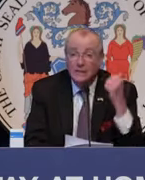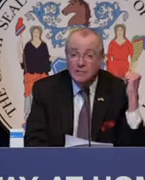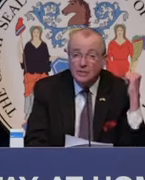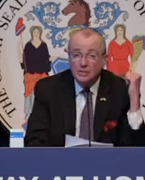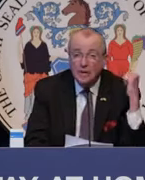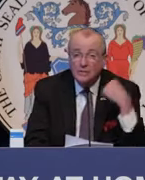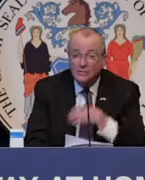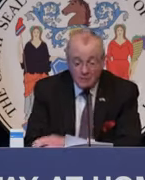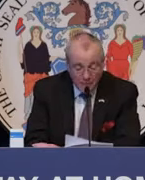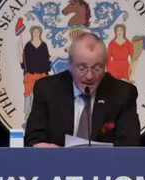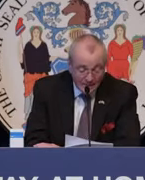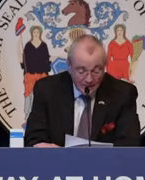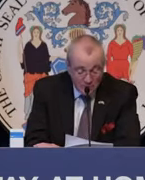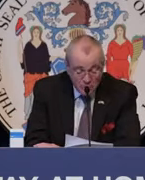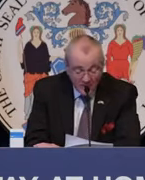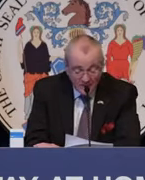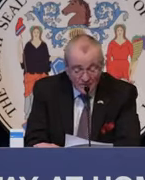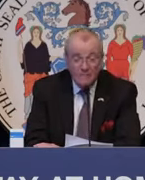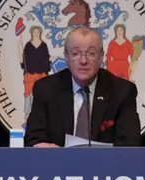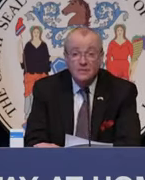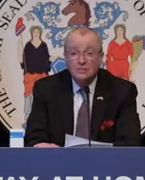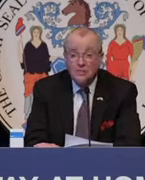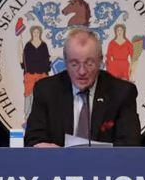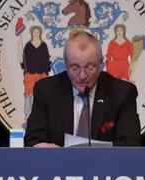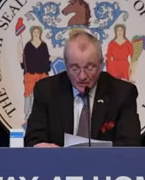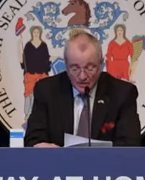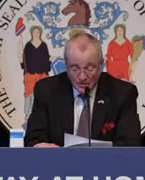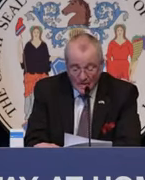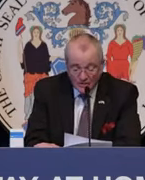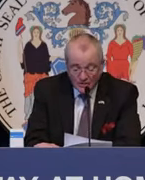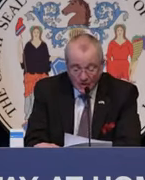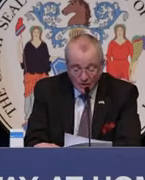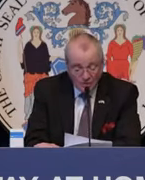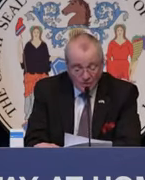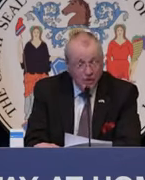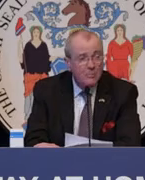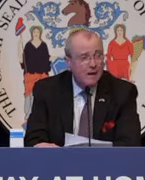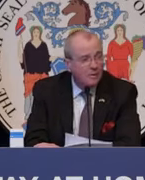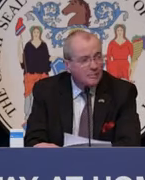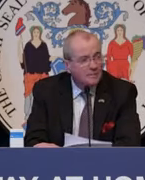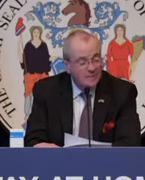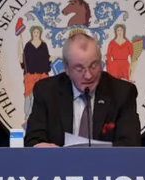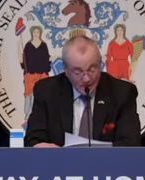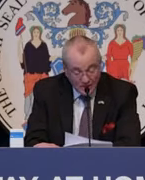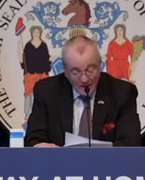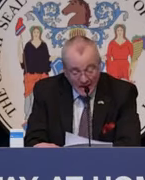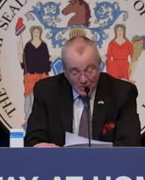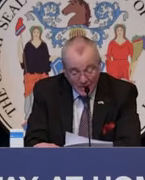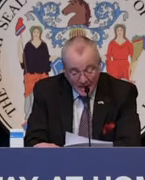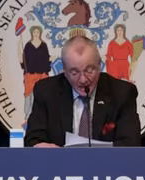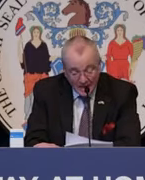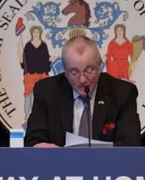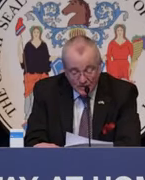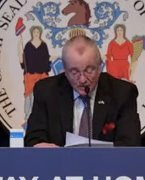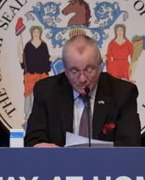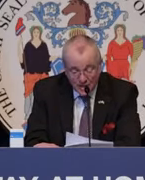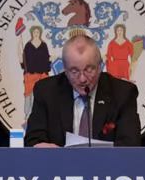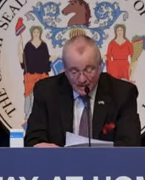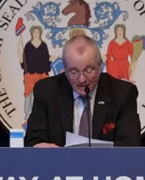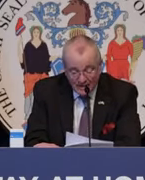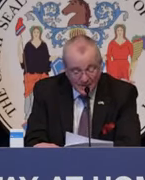past administrations had piled up. Some have even suggested that our states should just go bankrupt. It's an echo of that